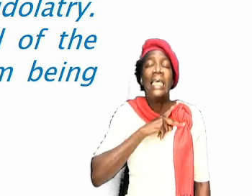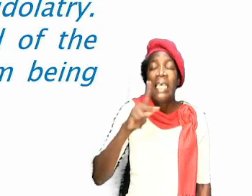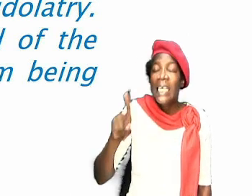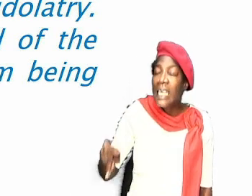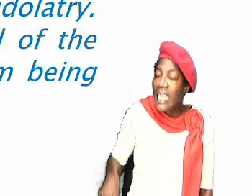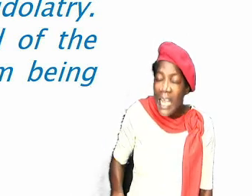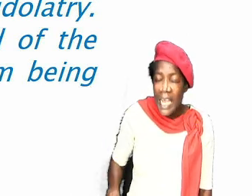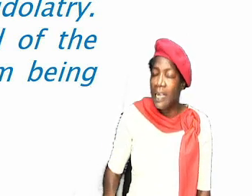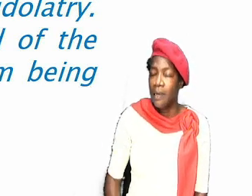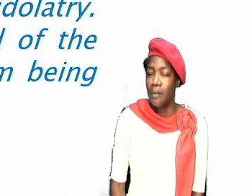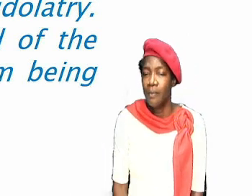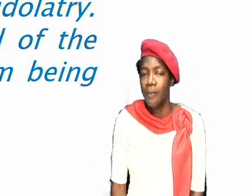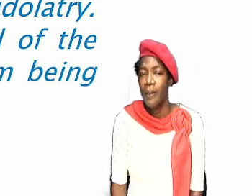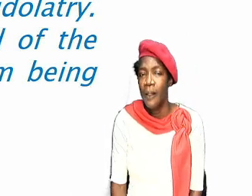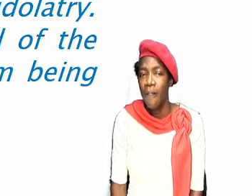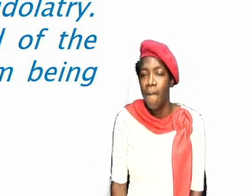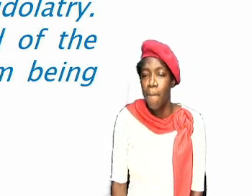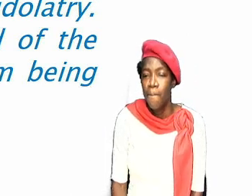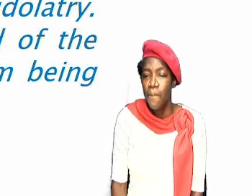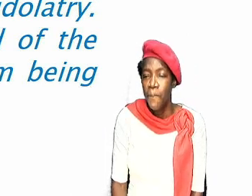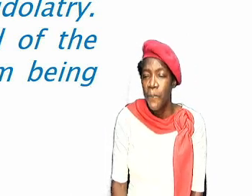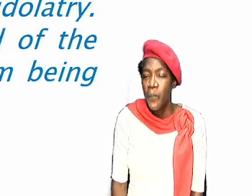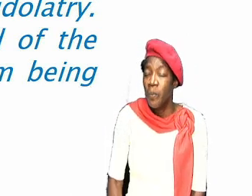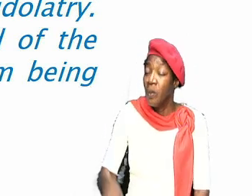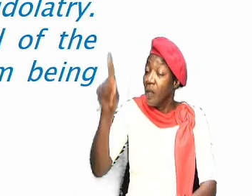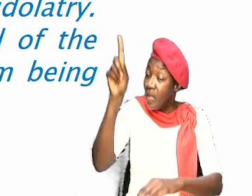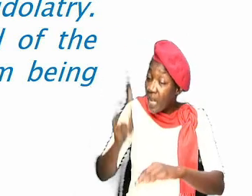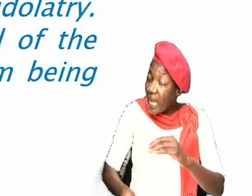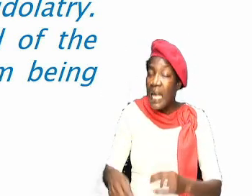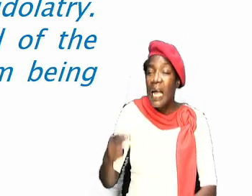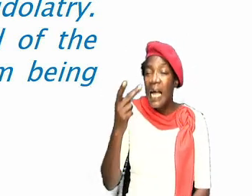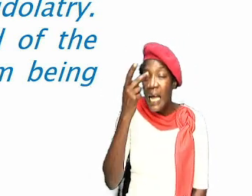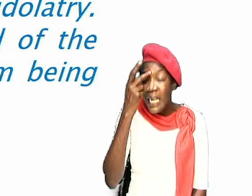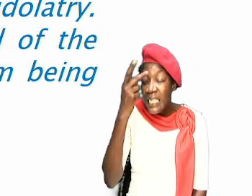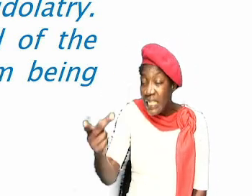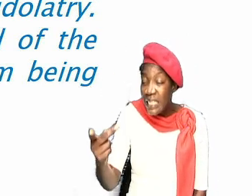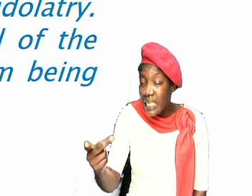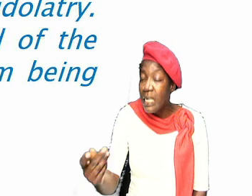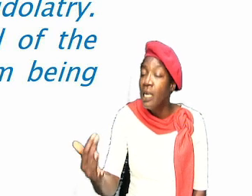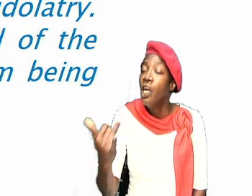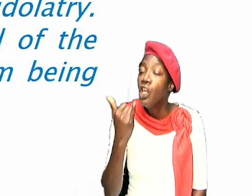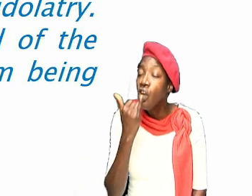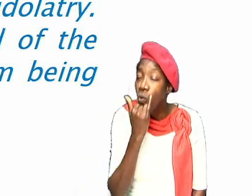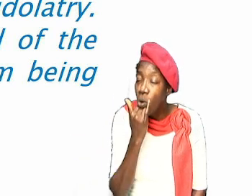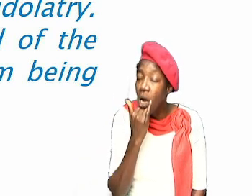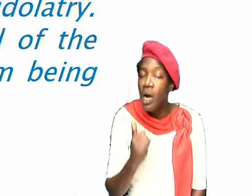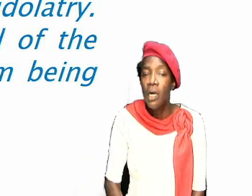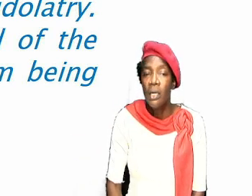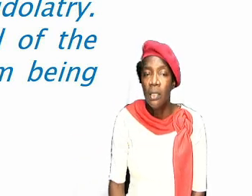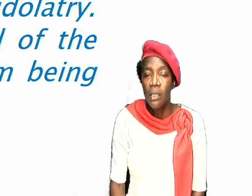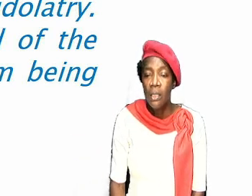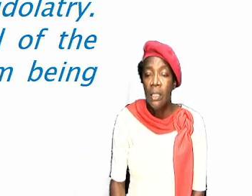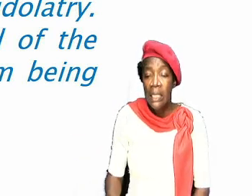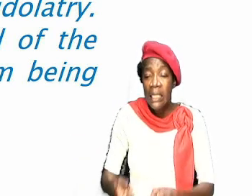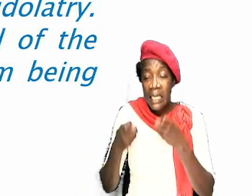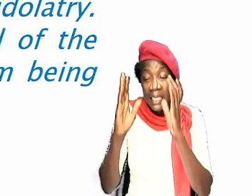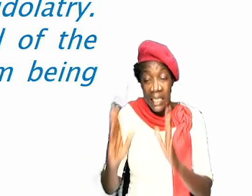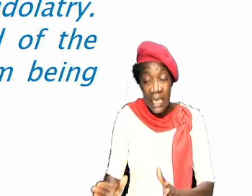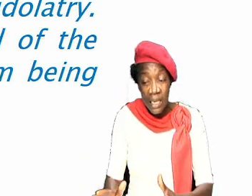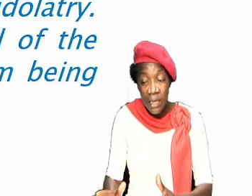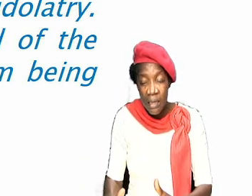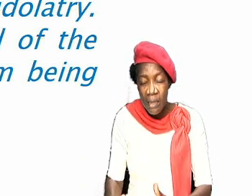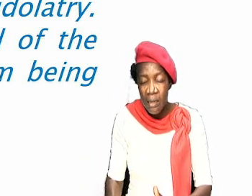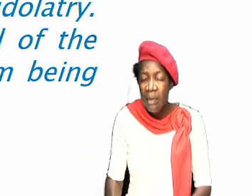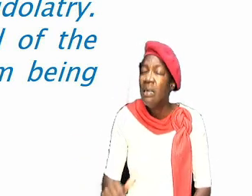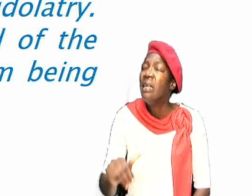king. So, like we've been saying, if he cannot see his faults, Right? If he cannot see himself as a sinner, then he will not be